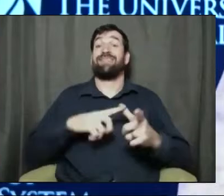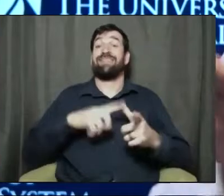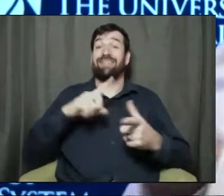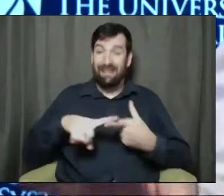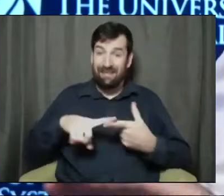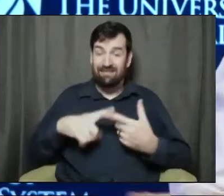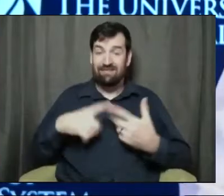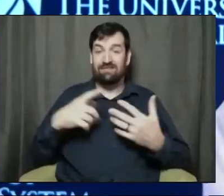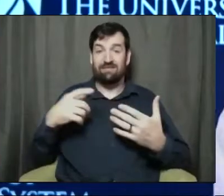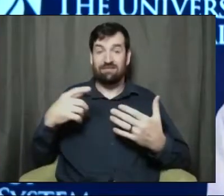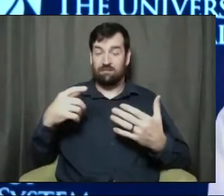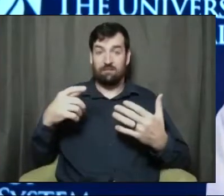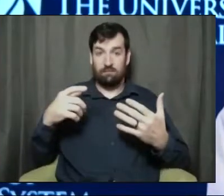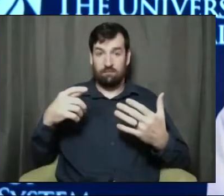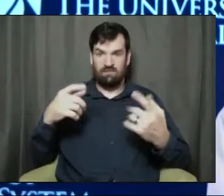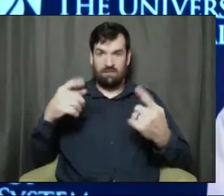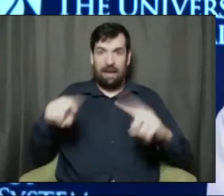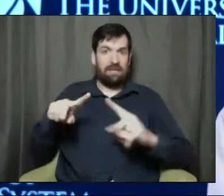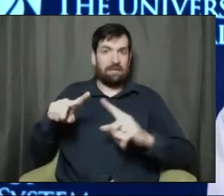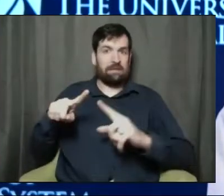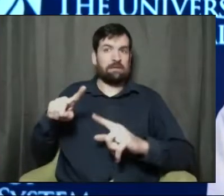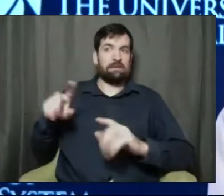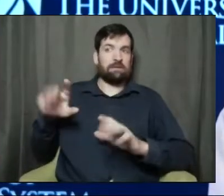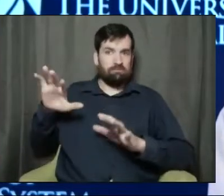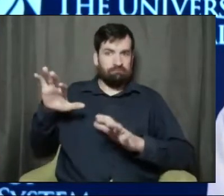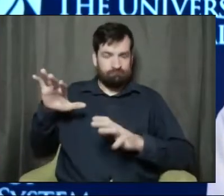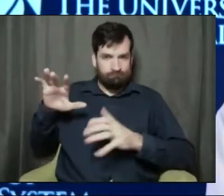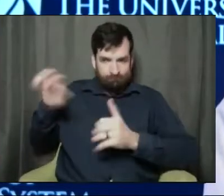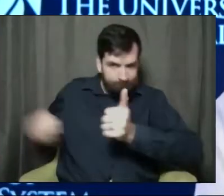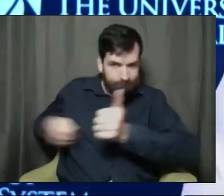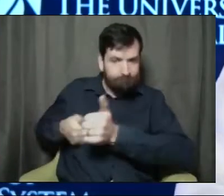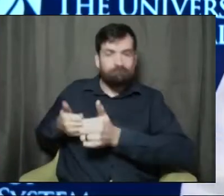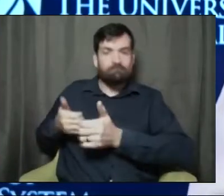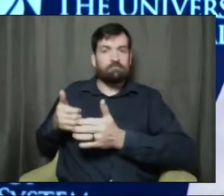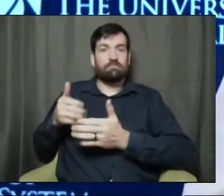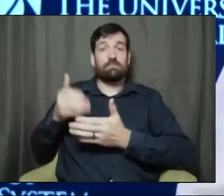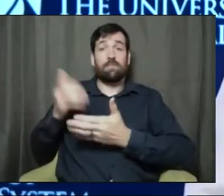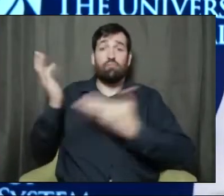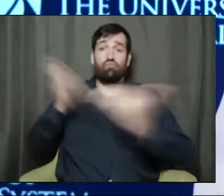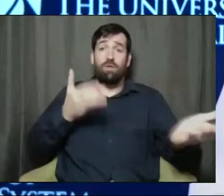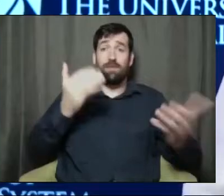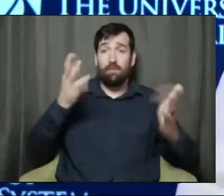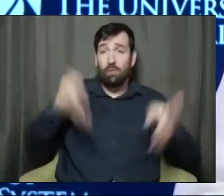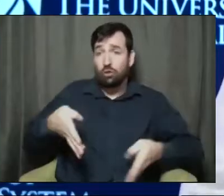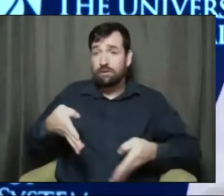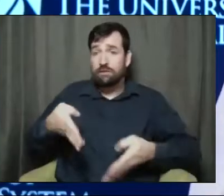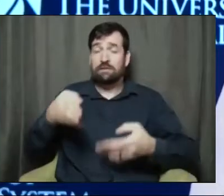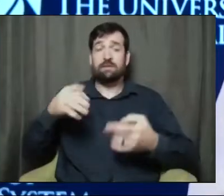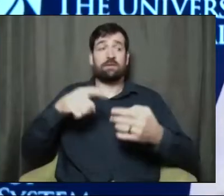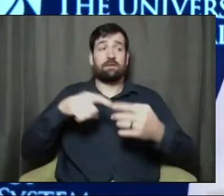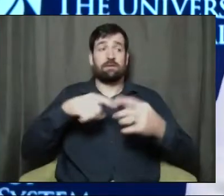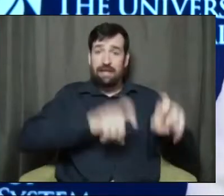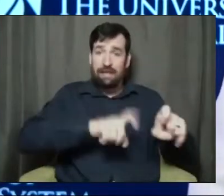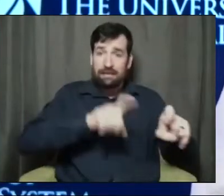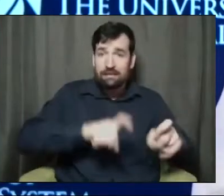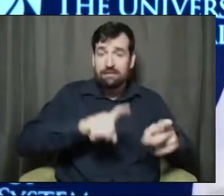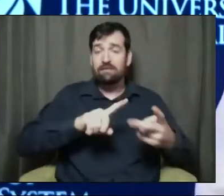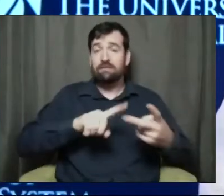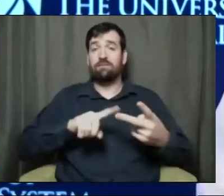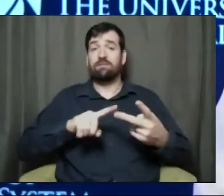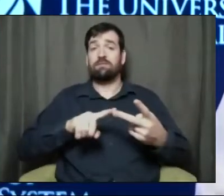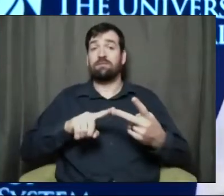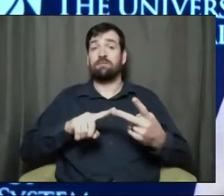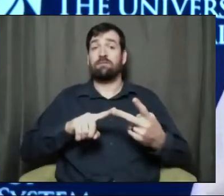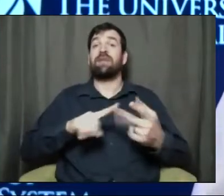what happens behind the curtain of bringing somebody into the hospital, getting them admitted, getting some tests done, and then actually getting to the